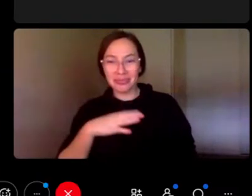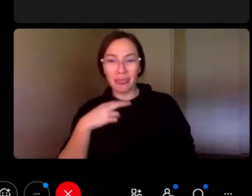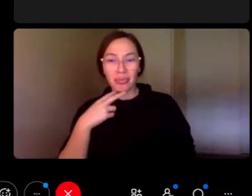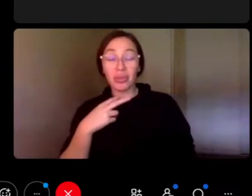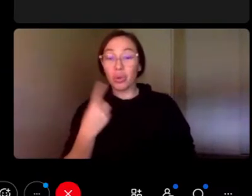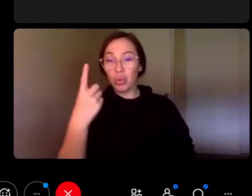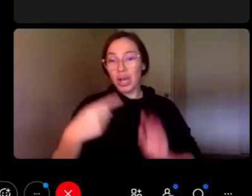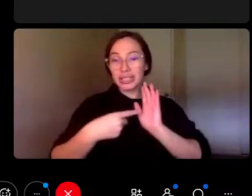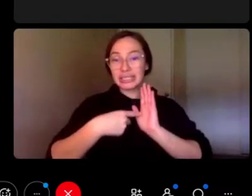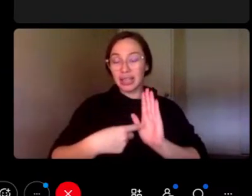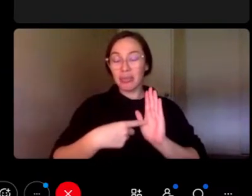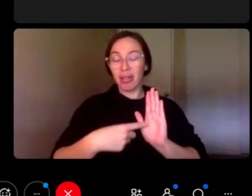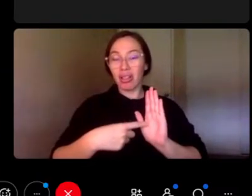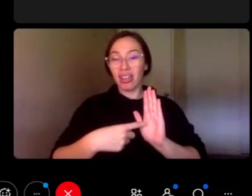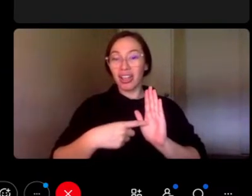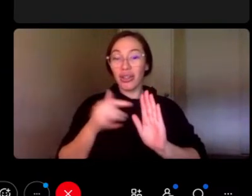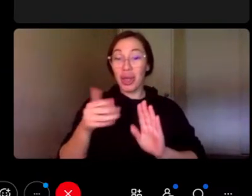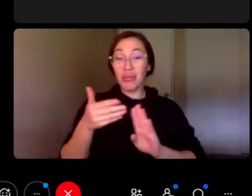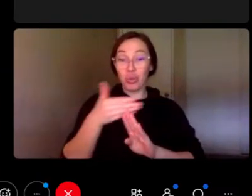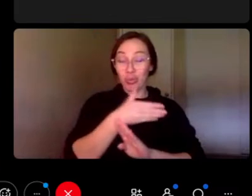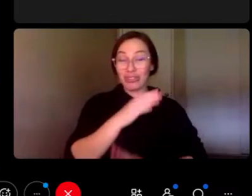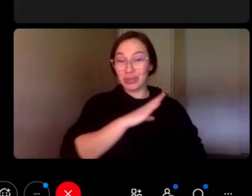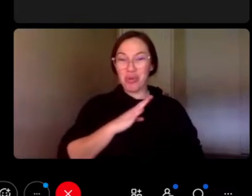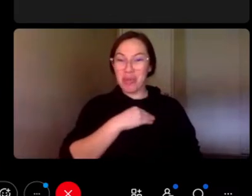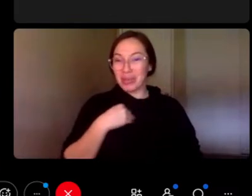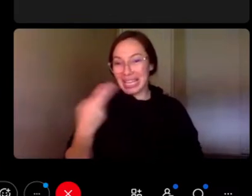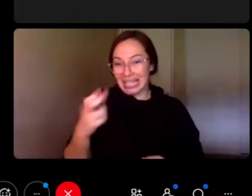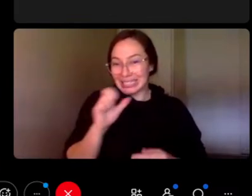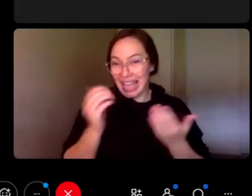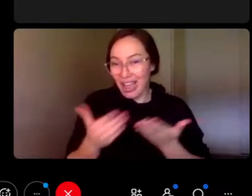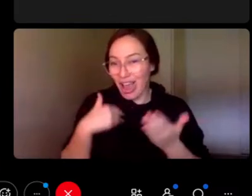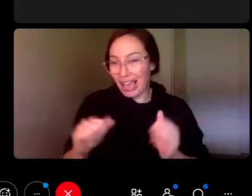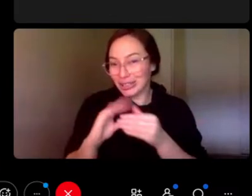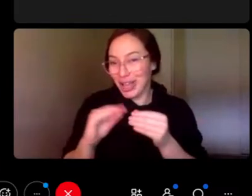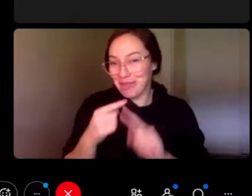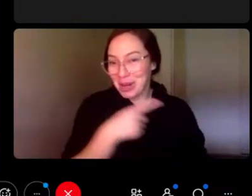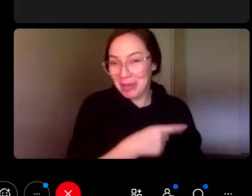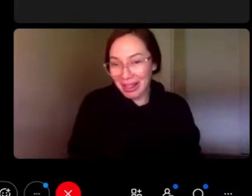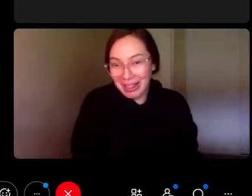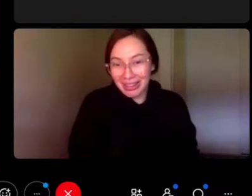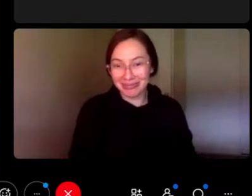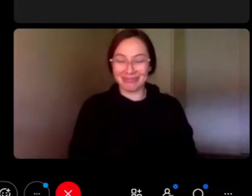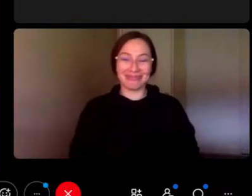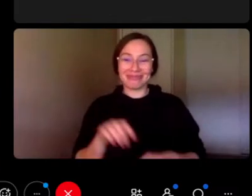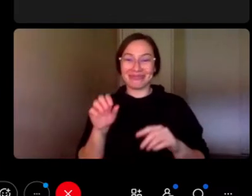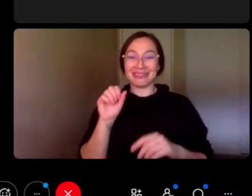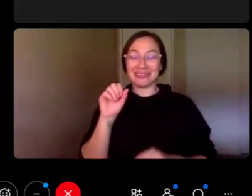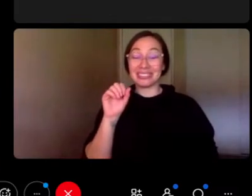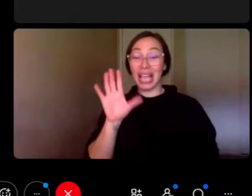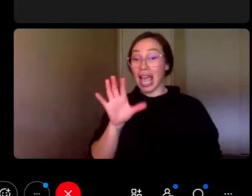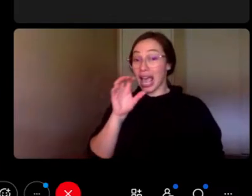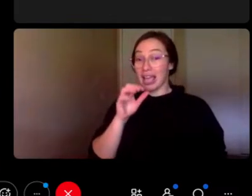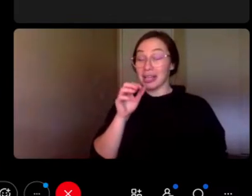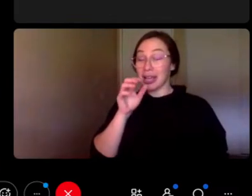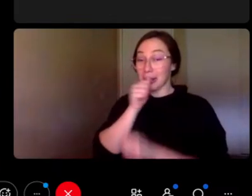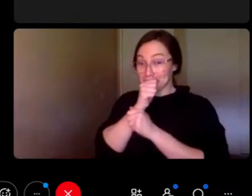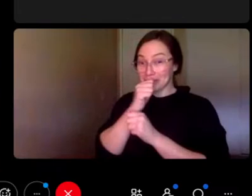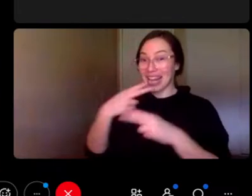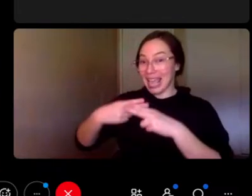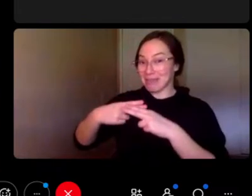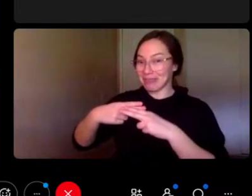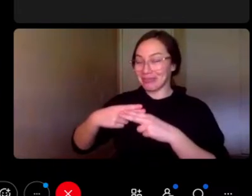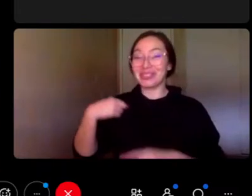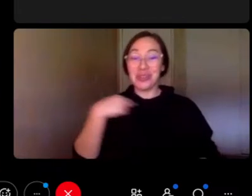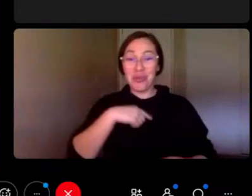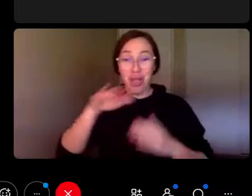an example of the previous board member. So he's not here. I could talk about him. Shall rename name. Right, shall rename name. No, we all